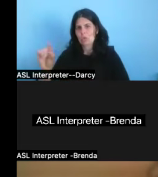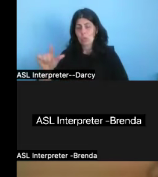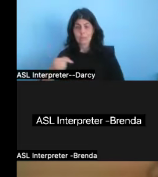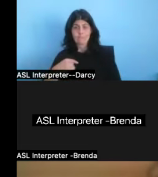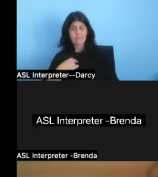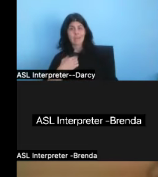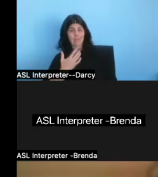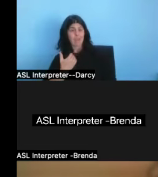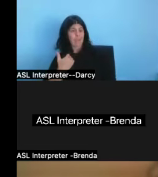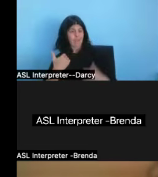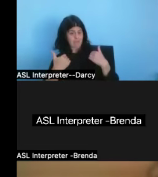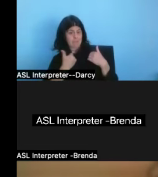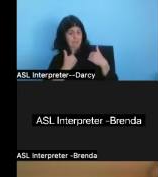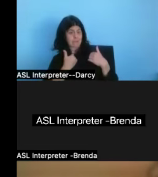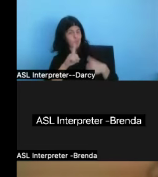Craig.